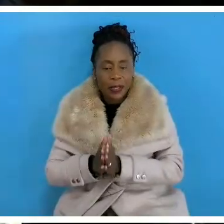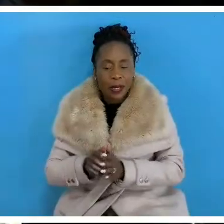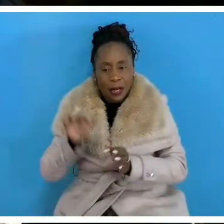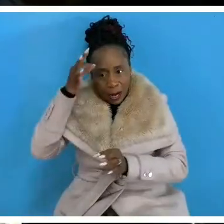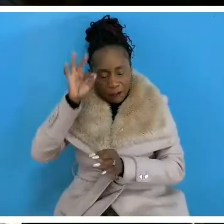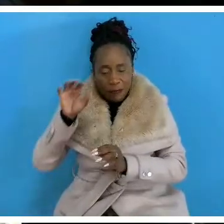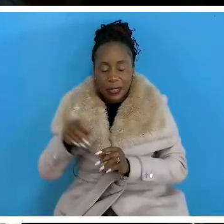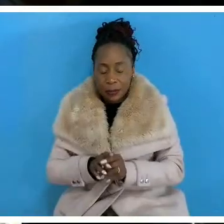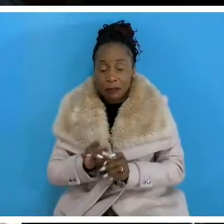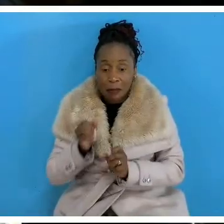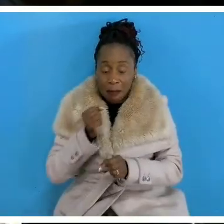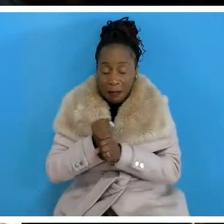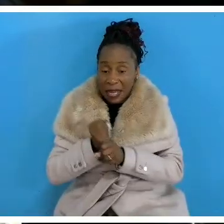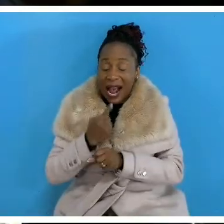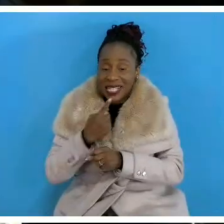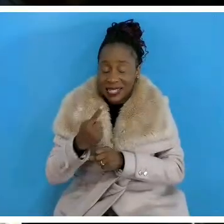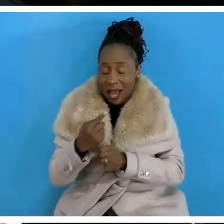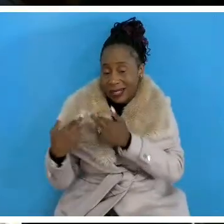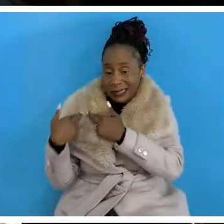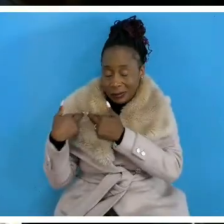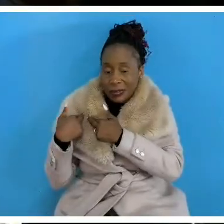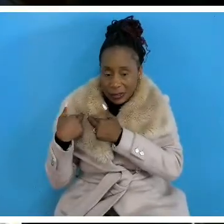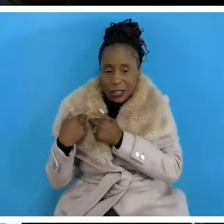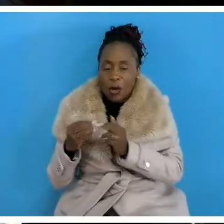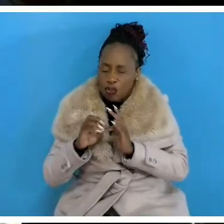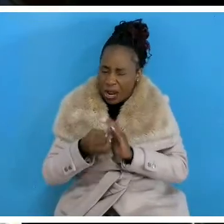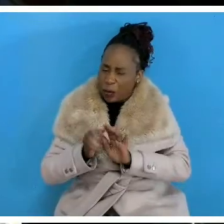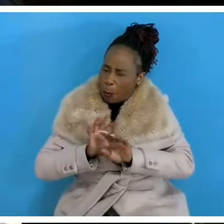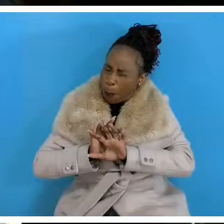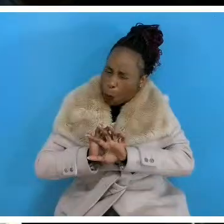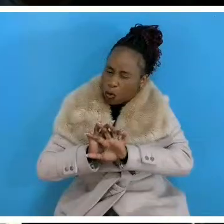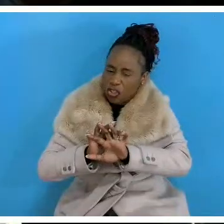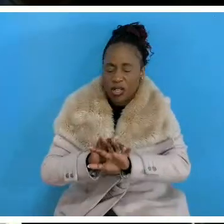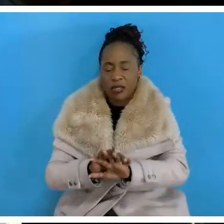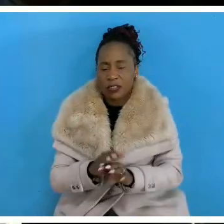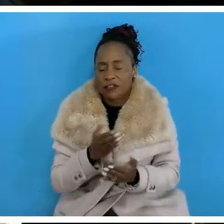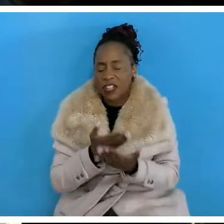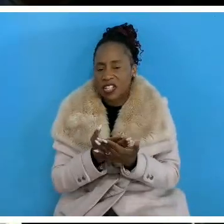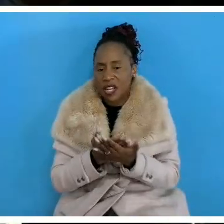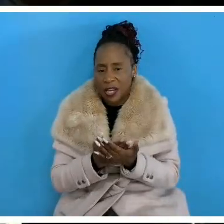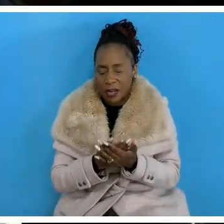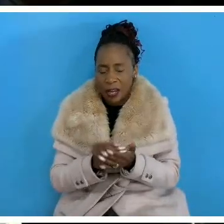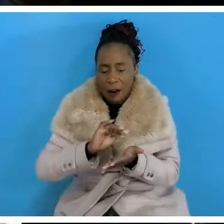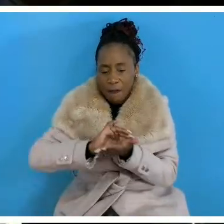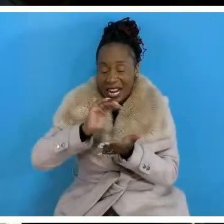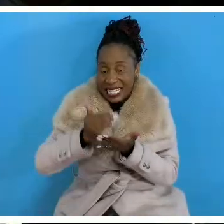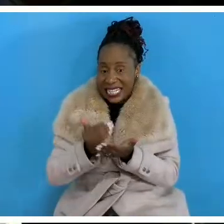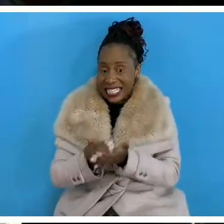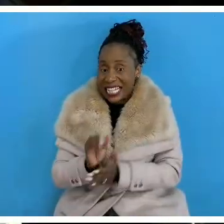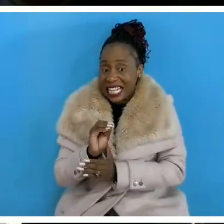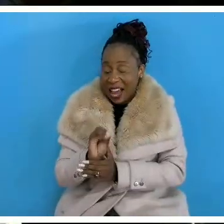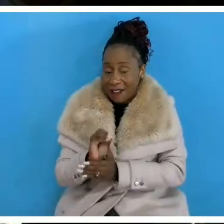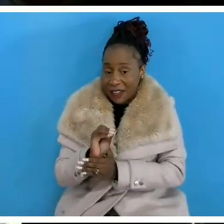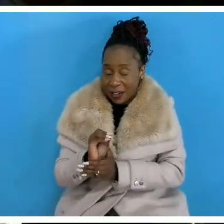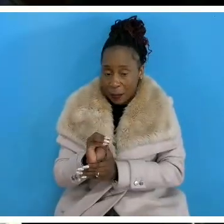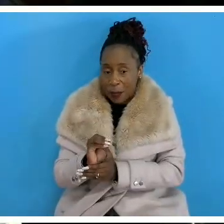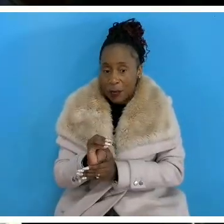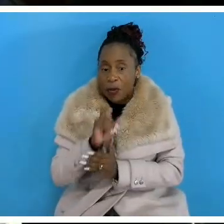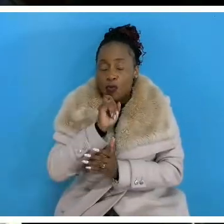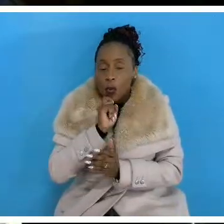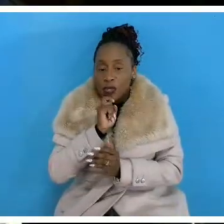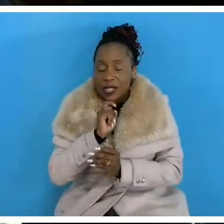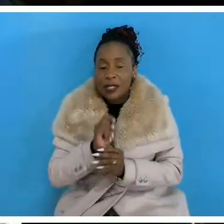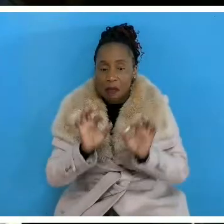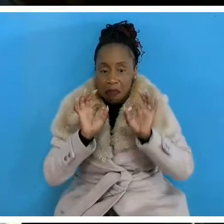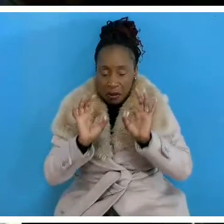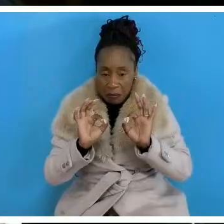also try and push as far as we can that the funding that's available are used well, but also